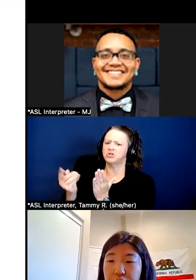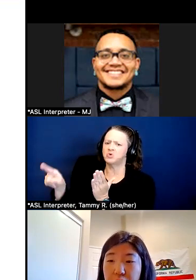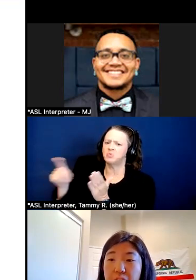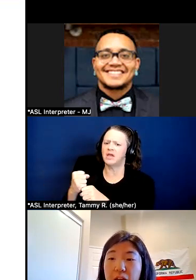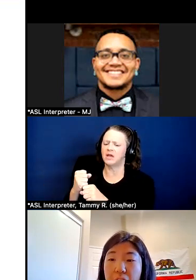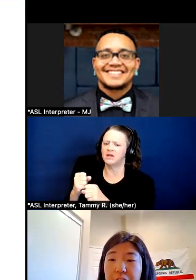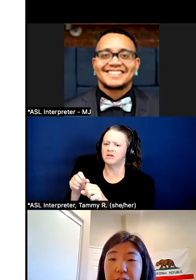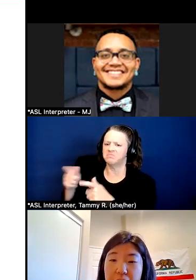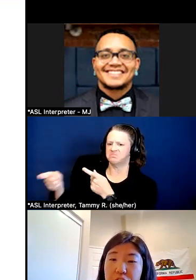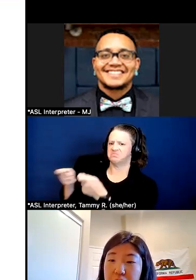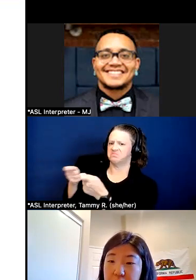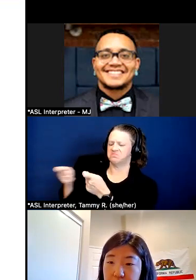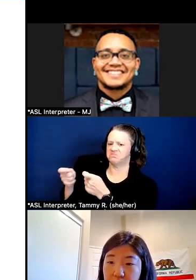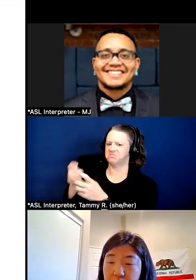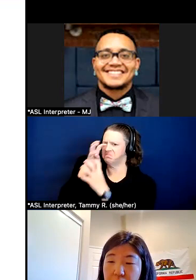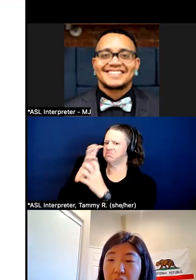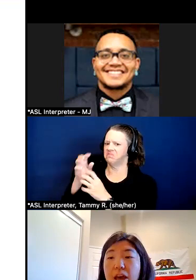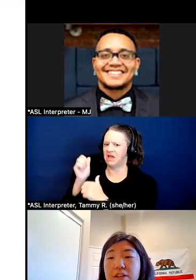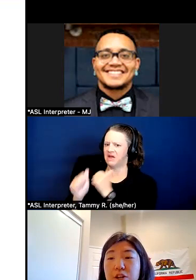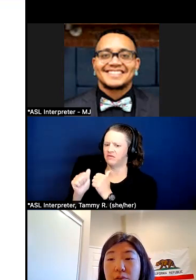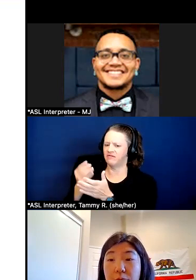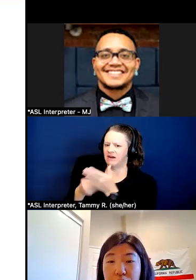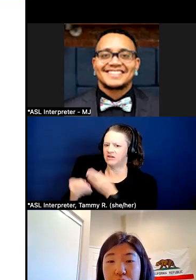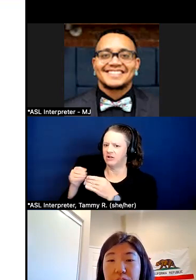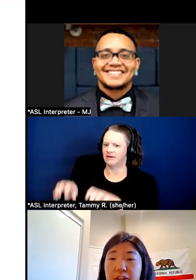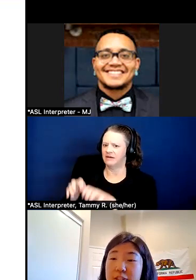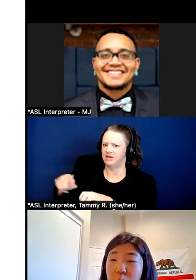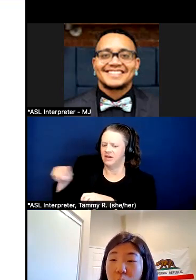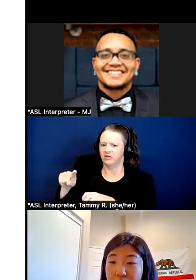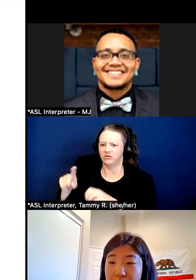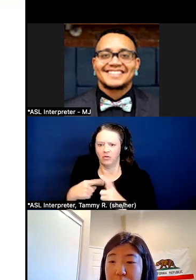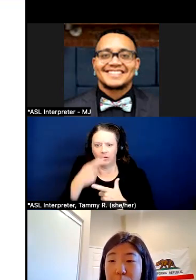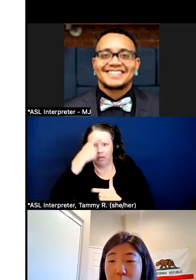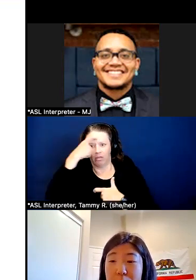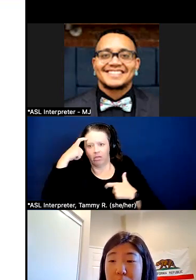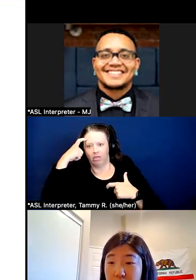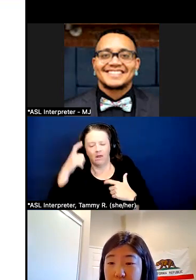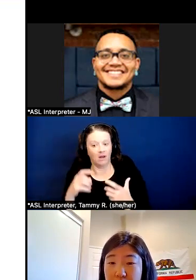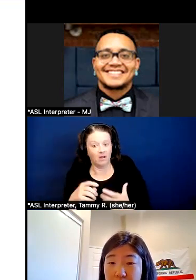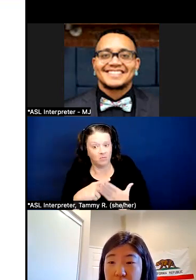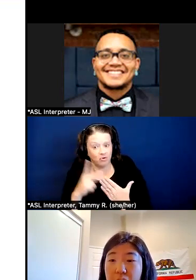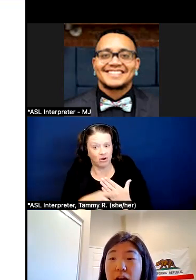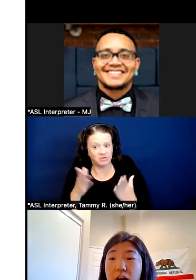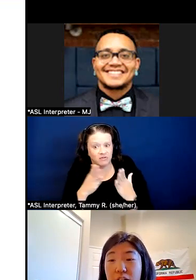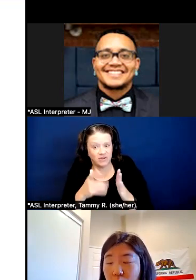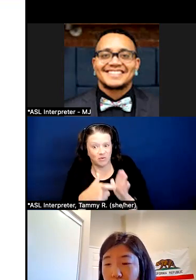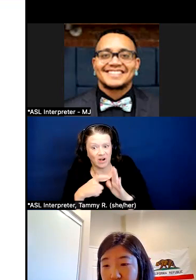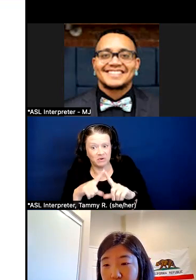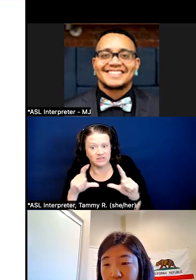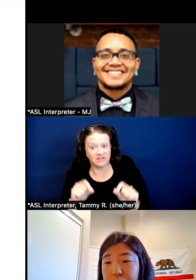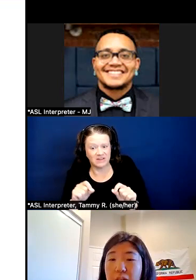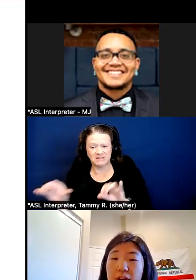and monitoring their every financial activity. And so unfortunately, this requirement by programs and services are